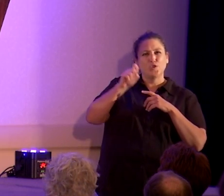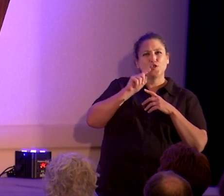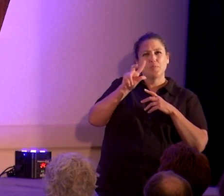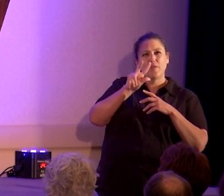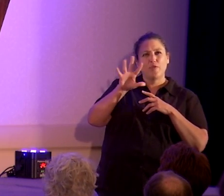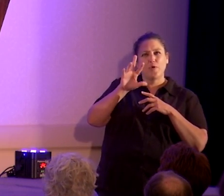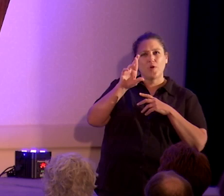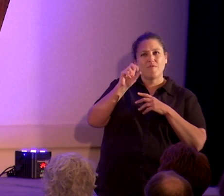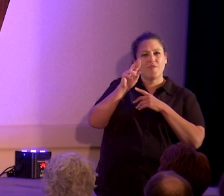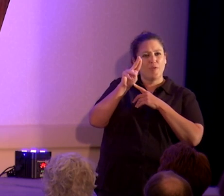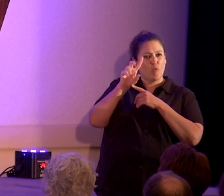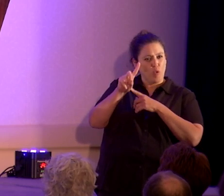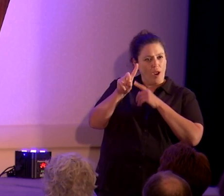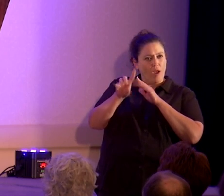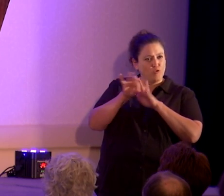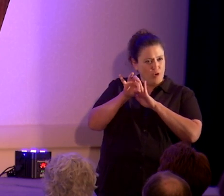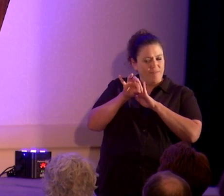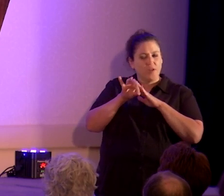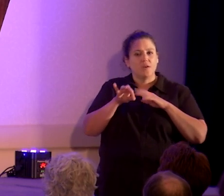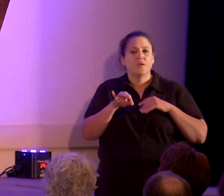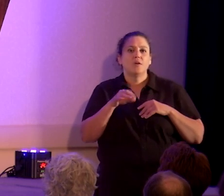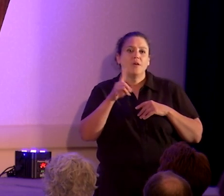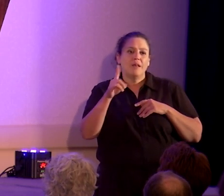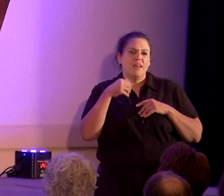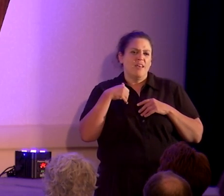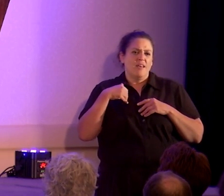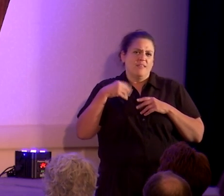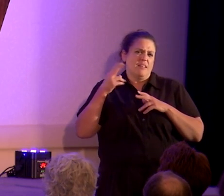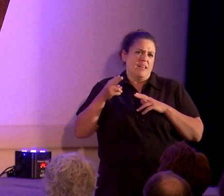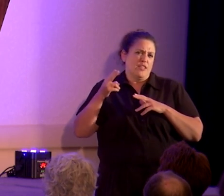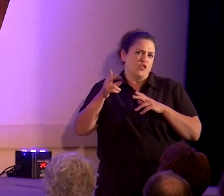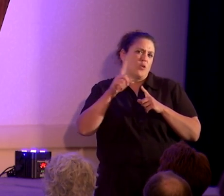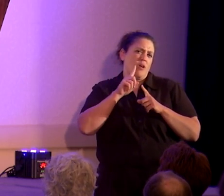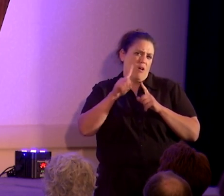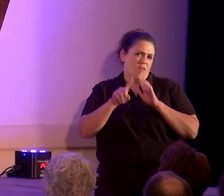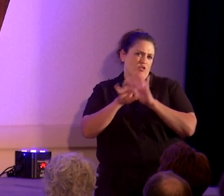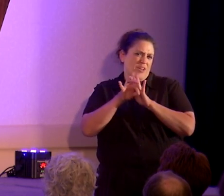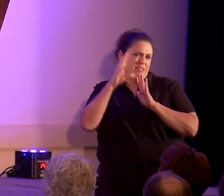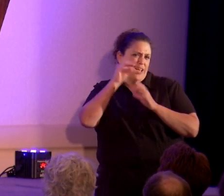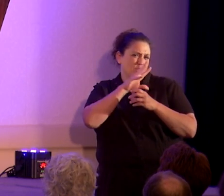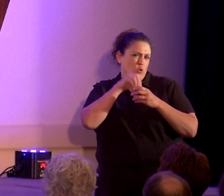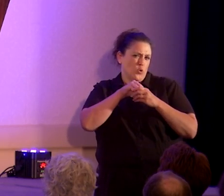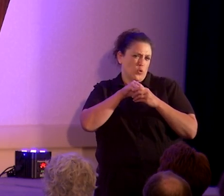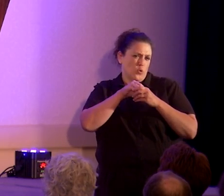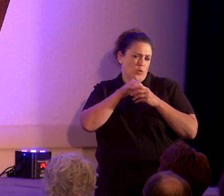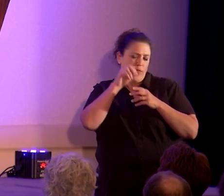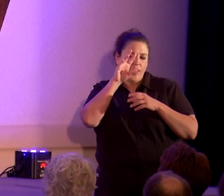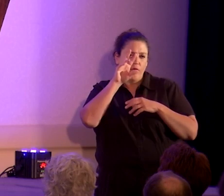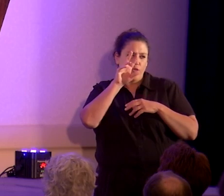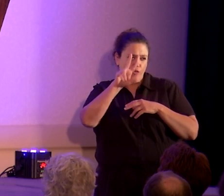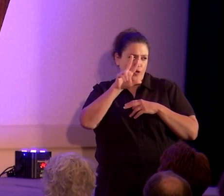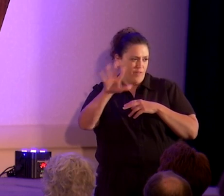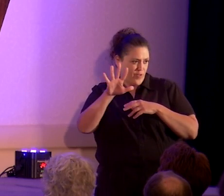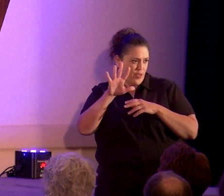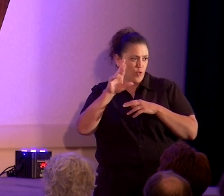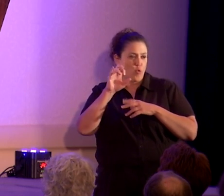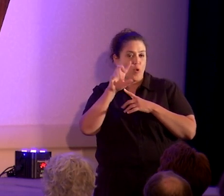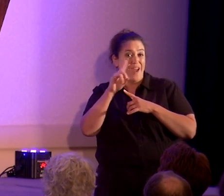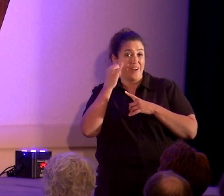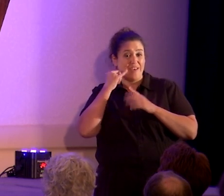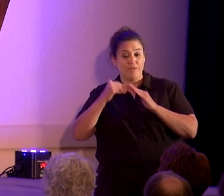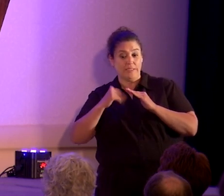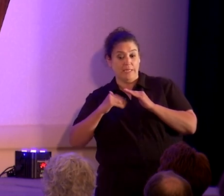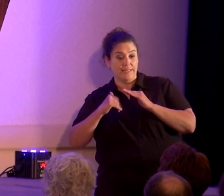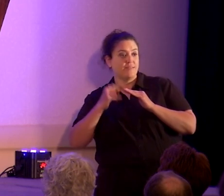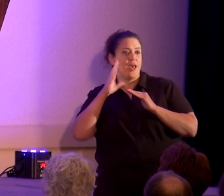which is where he was projected to go. And the NFL has a history of drafting guys who are projects in the third to fifth round, and if he slips below that, then we'll know there's